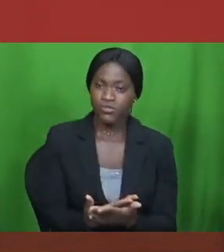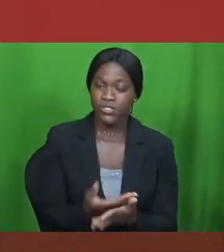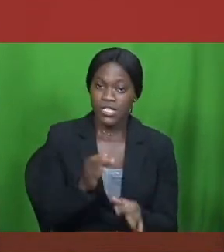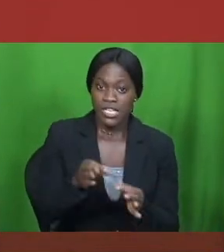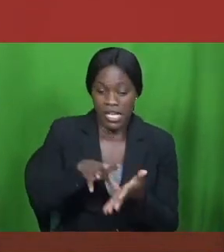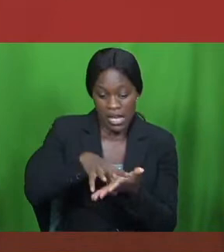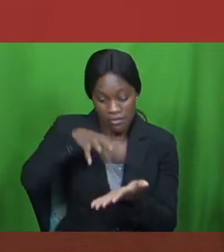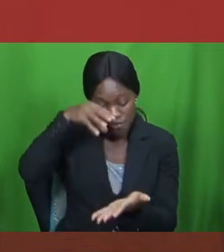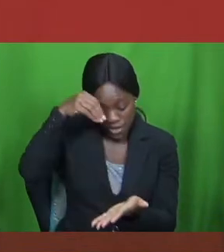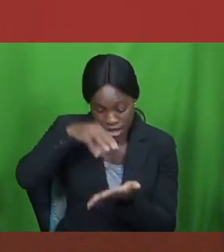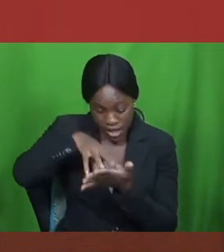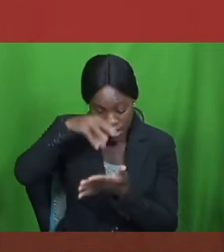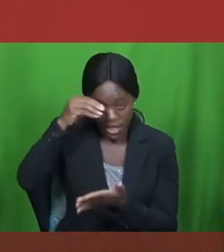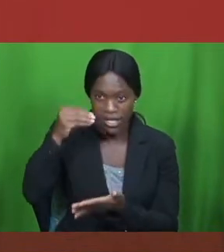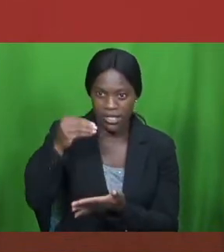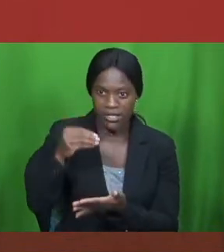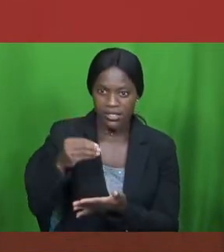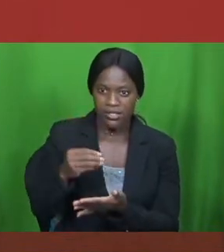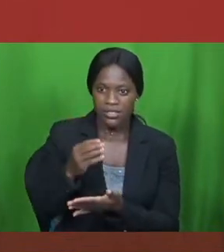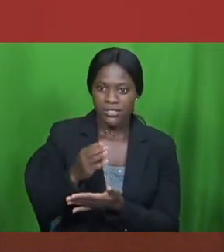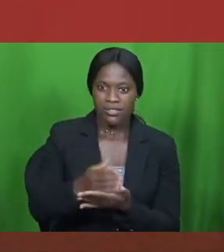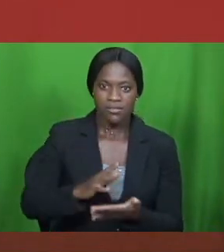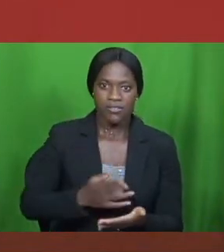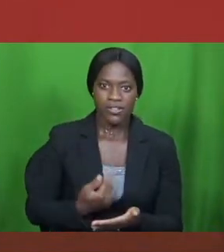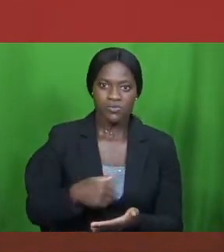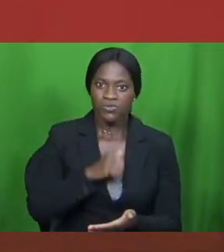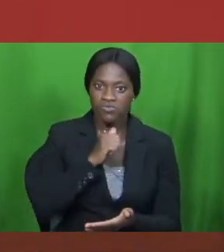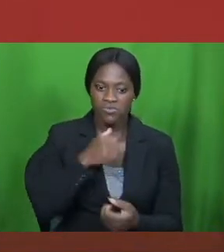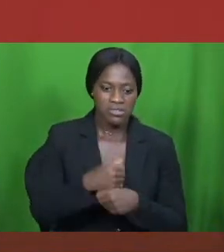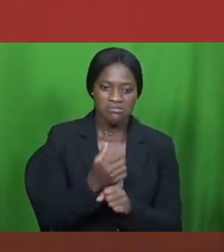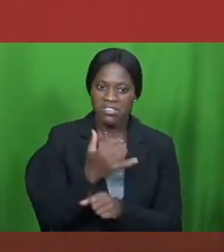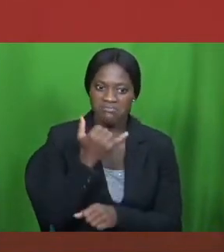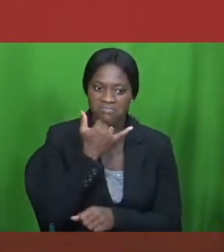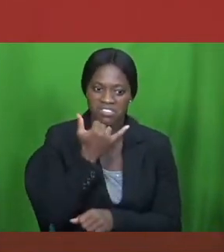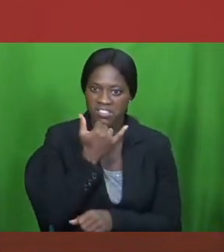things, we wouldn't be making some of the mistakes we are making today.